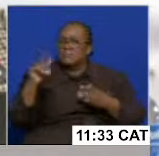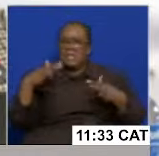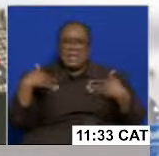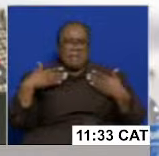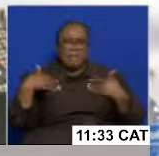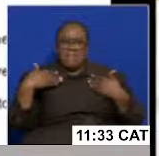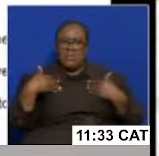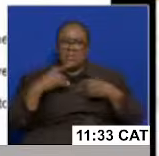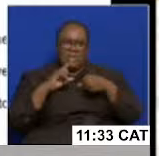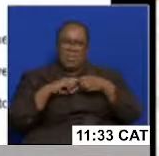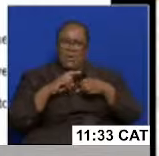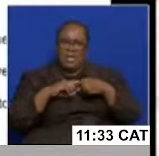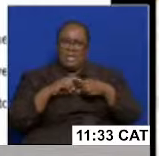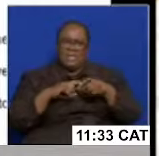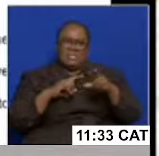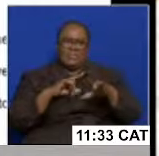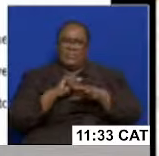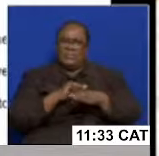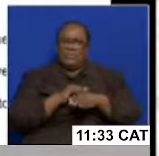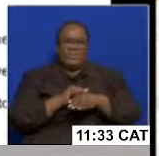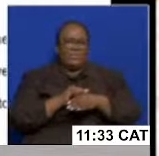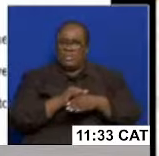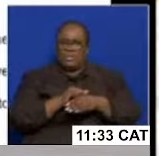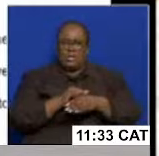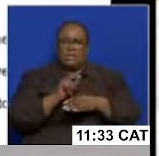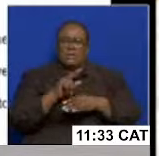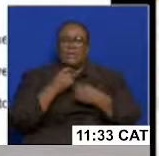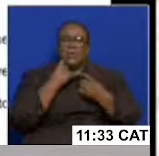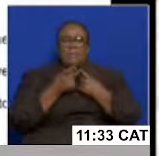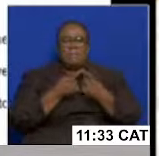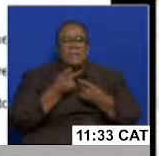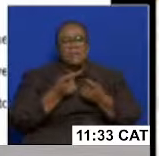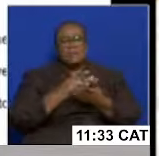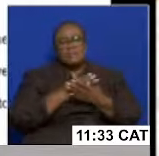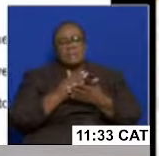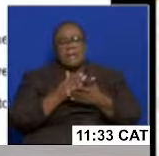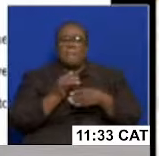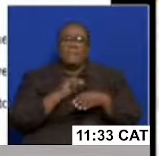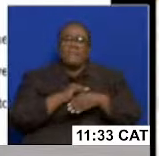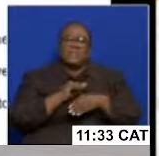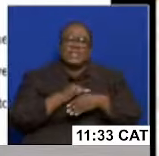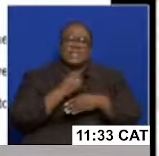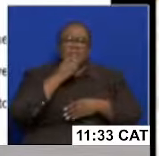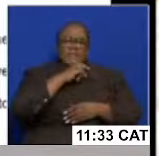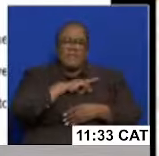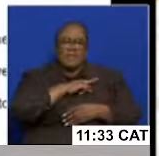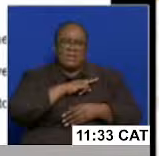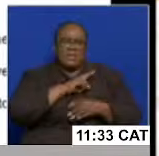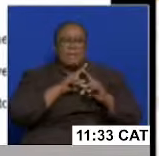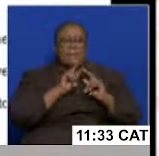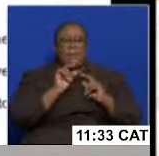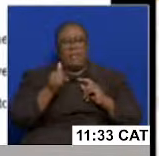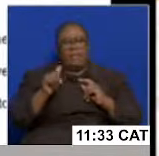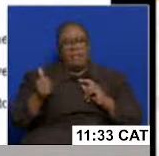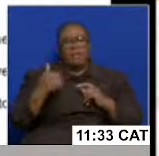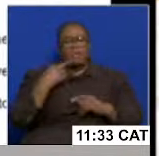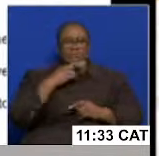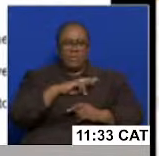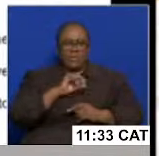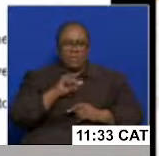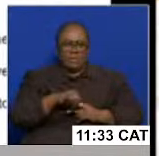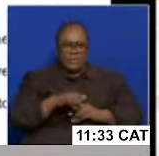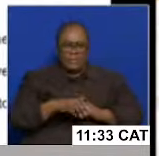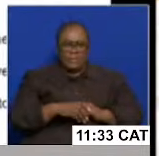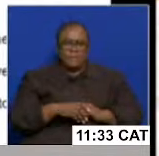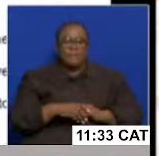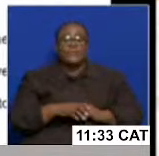the stones. He complained that some of the stones were fake while others were real. So Mr. Simon took